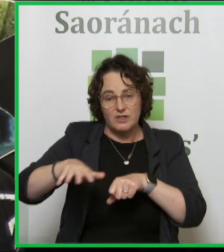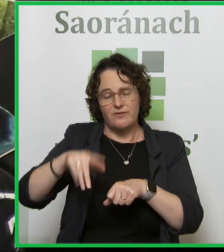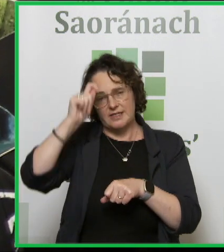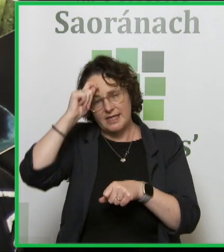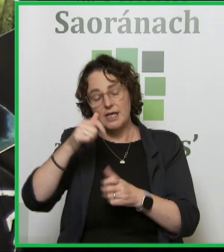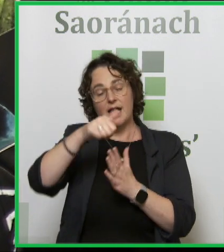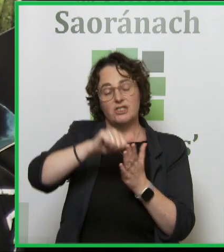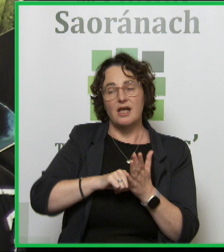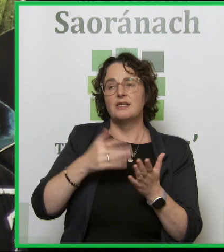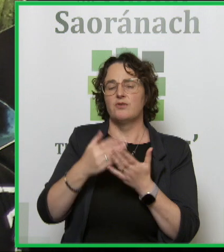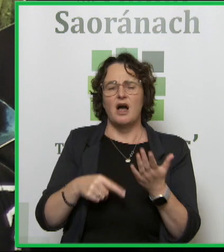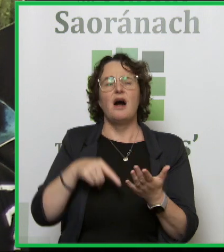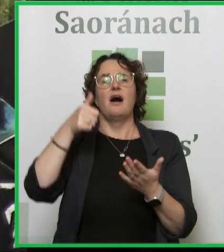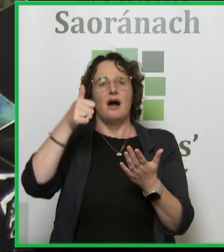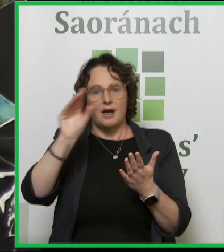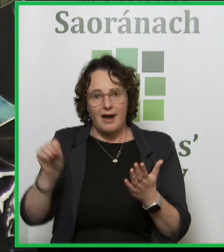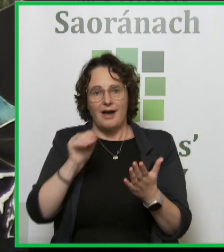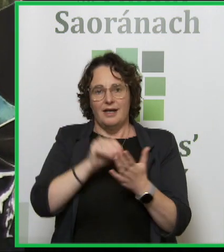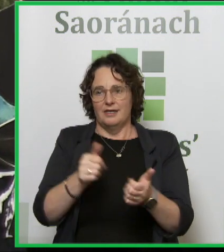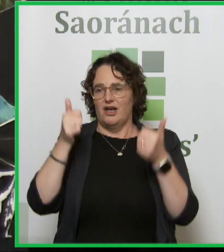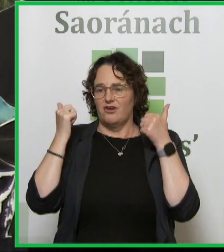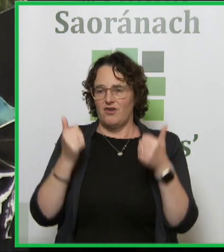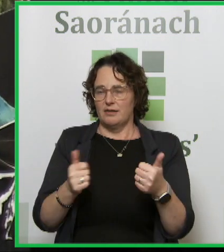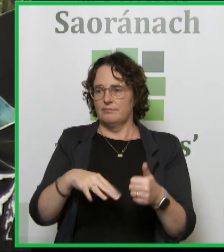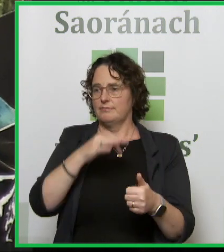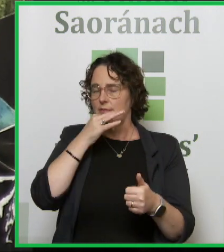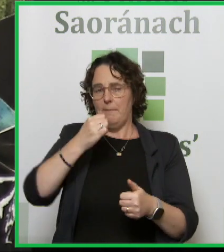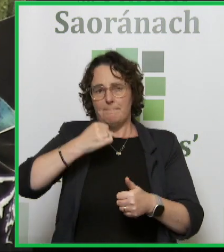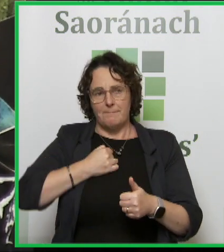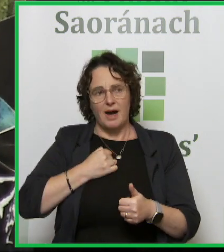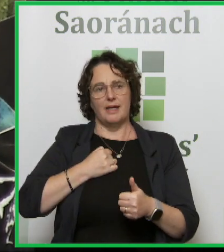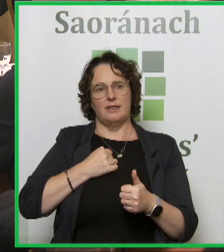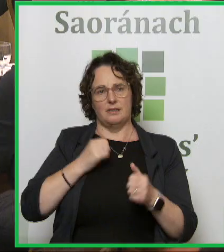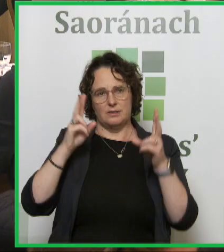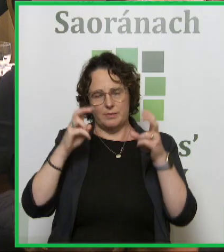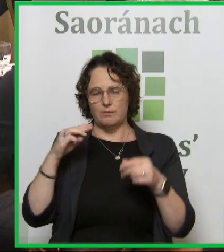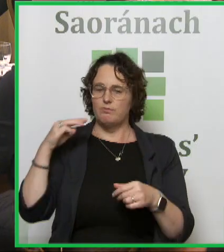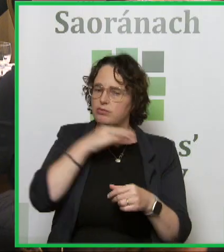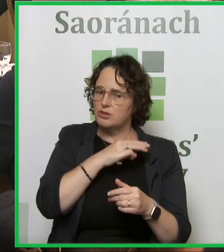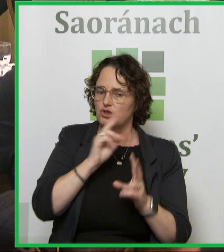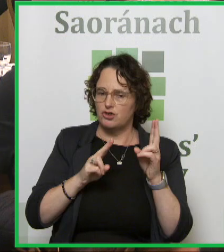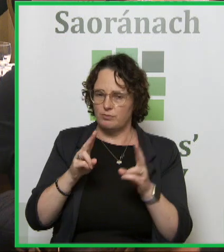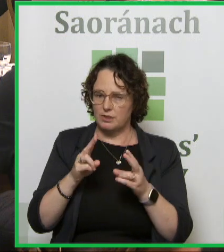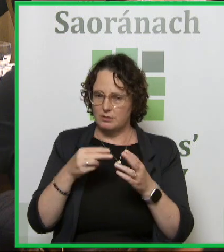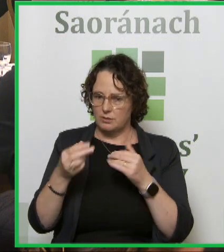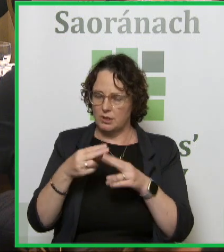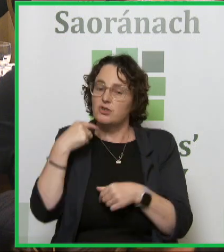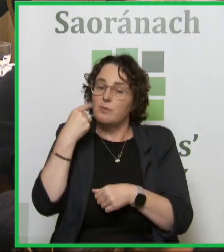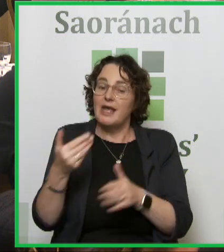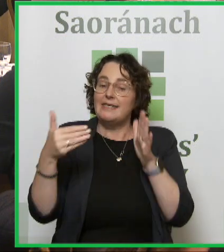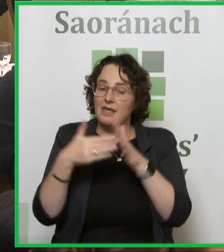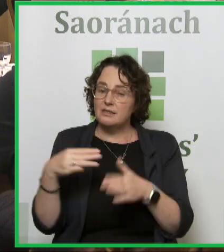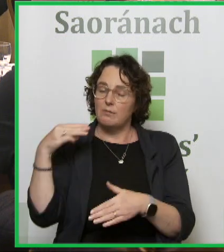Sometimes it can be disappointing. You think your item is the most important and it should be done tomorrow. It is important, but it